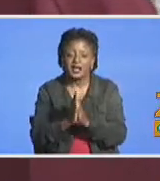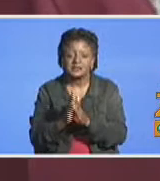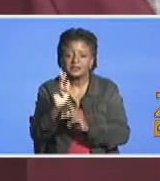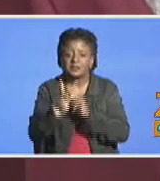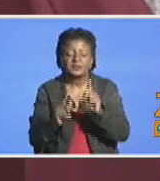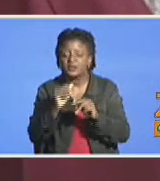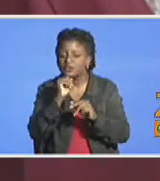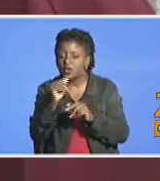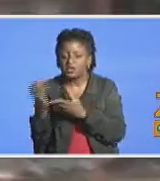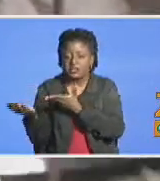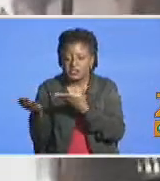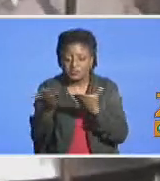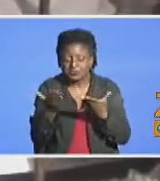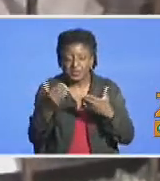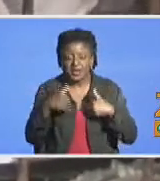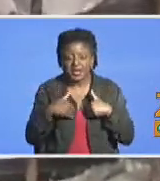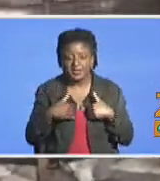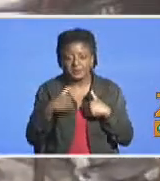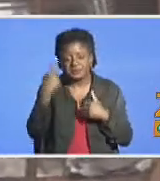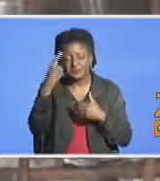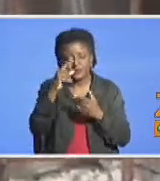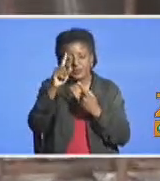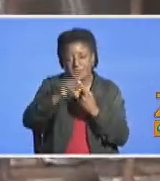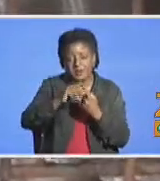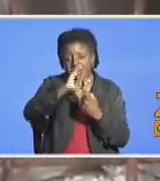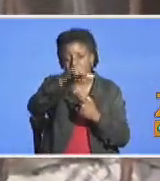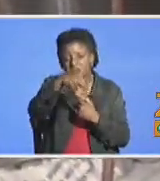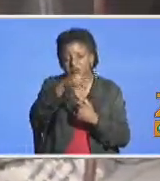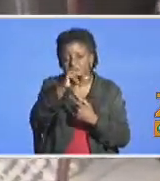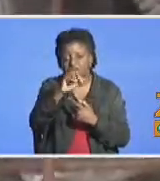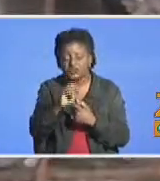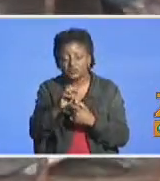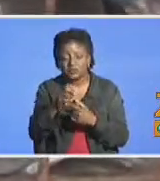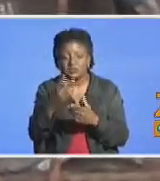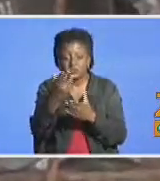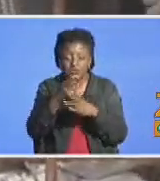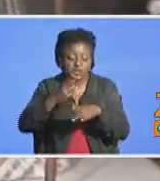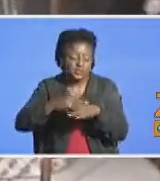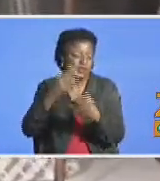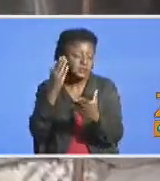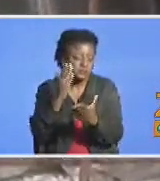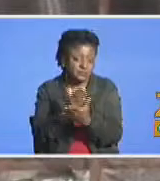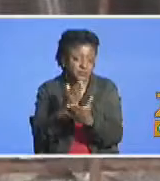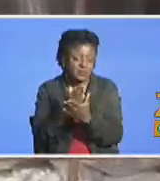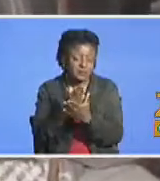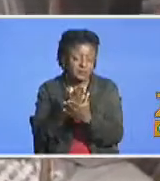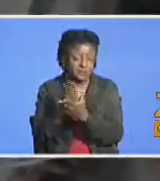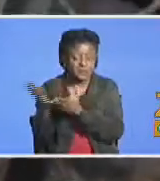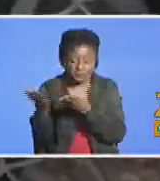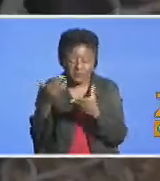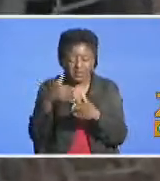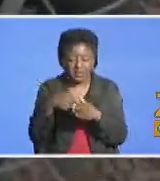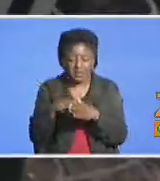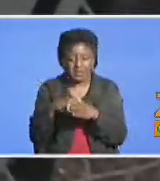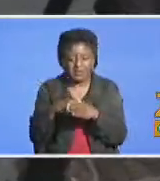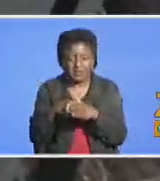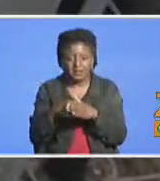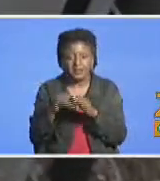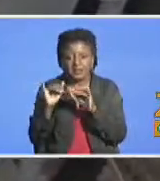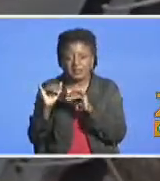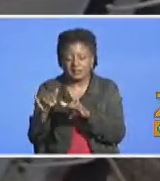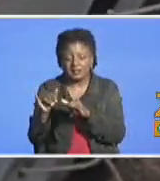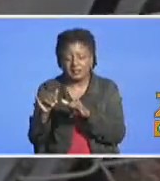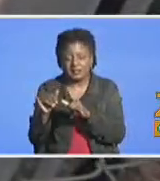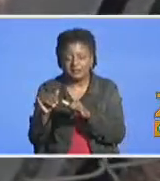for the month of June. The temporary halt in surrenders due in part to the almost daily bundles of pets left on the